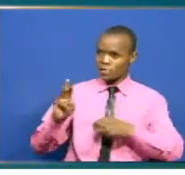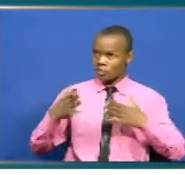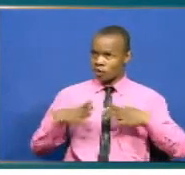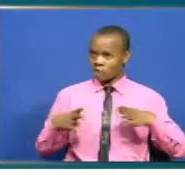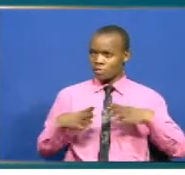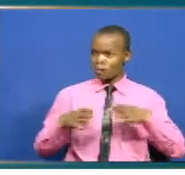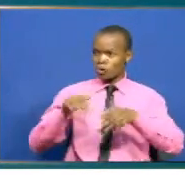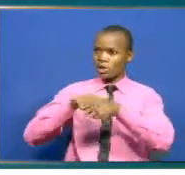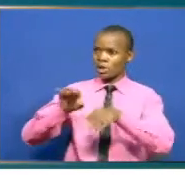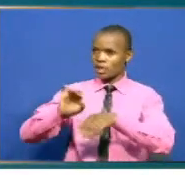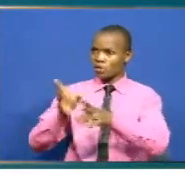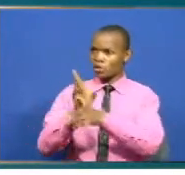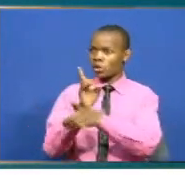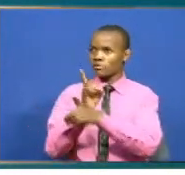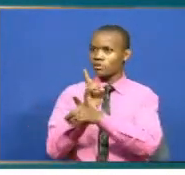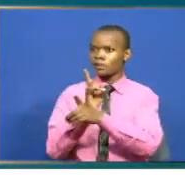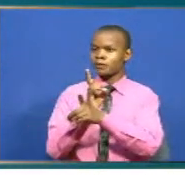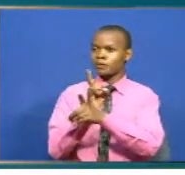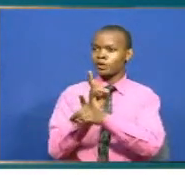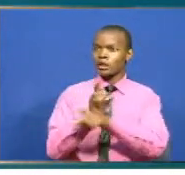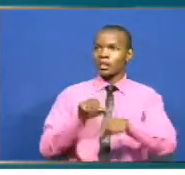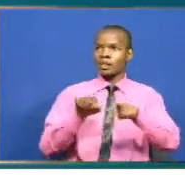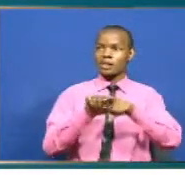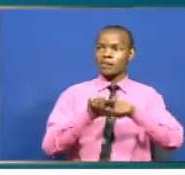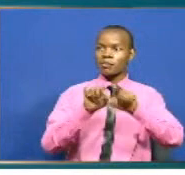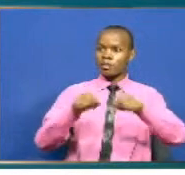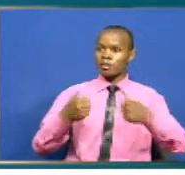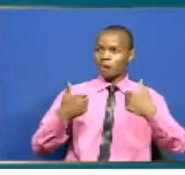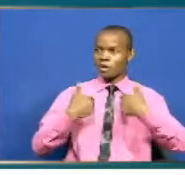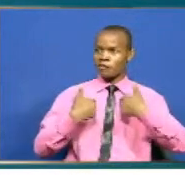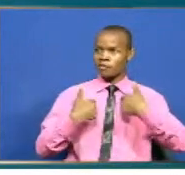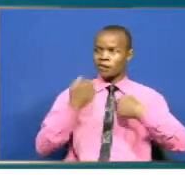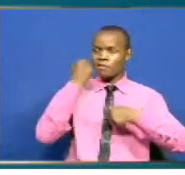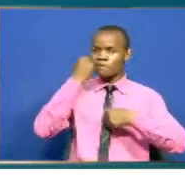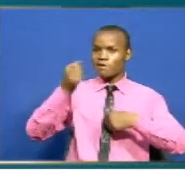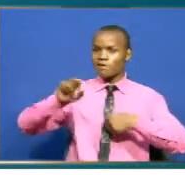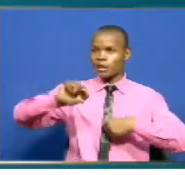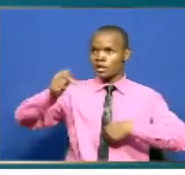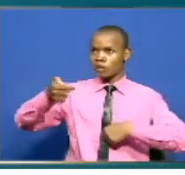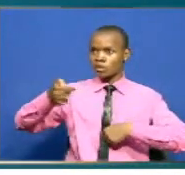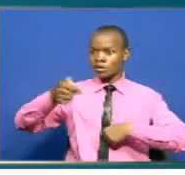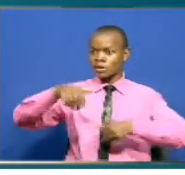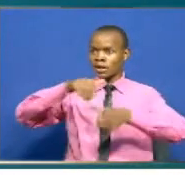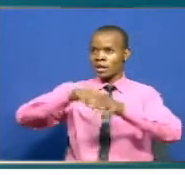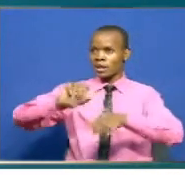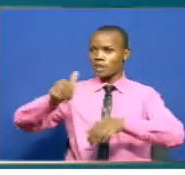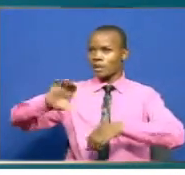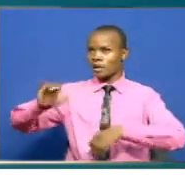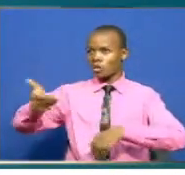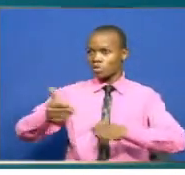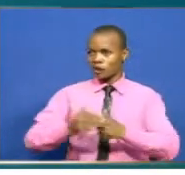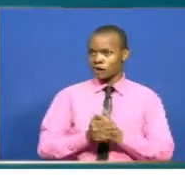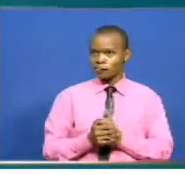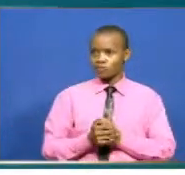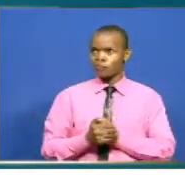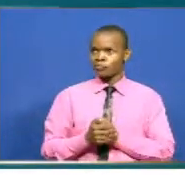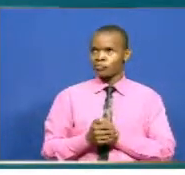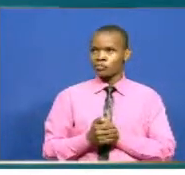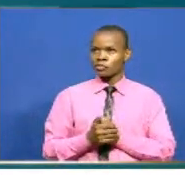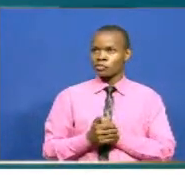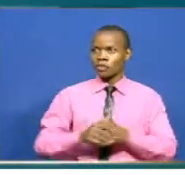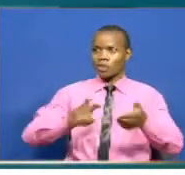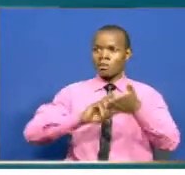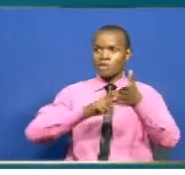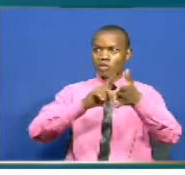particular county, and you may have, you know, 500,000 in another county. Those are all Kenyans,